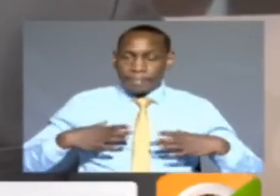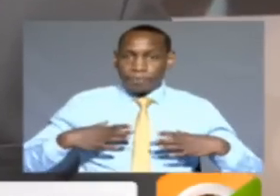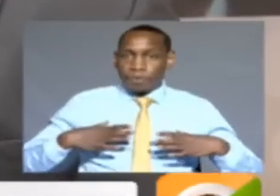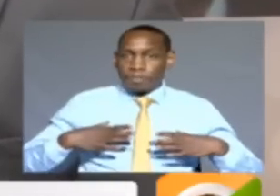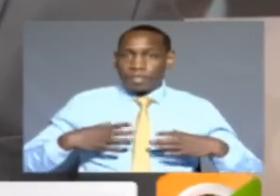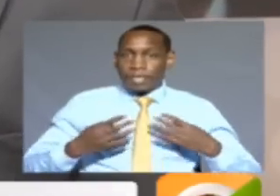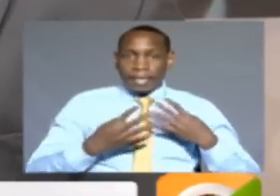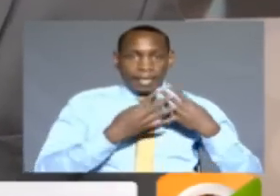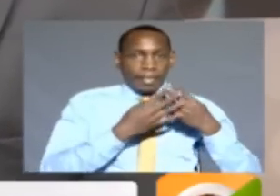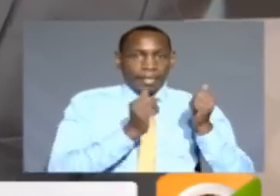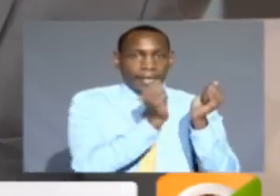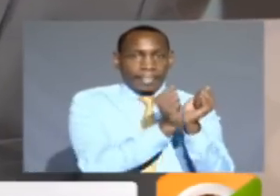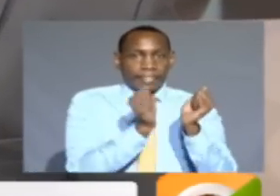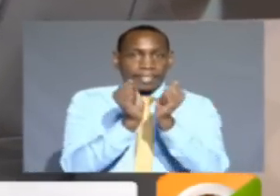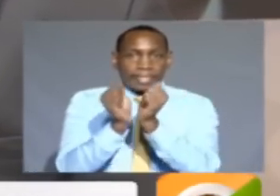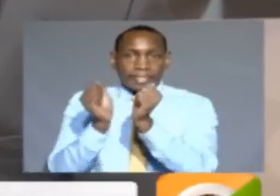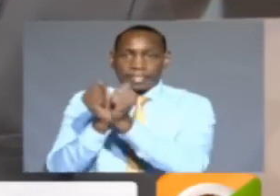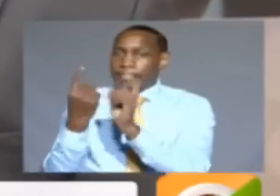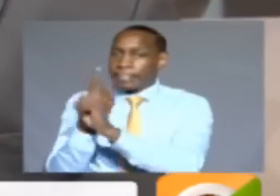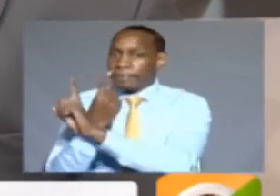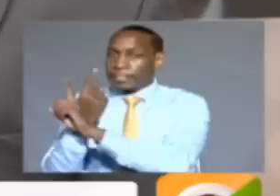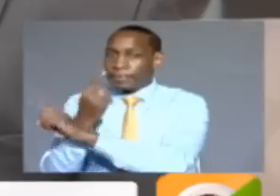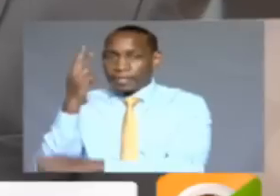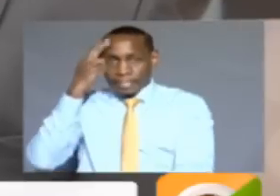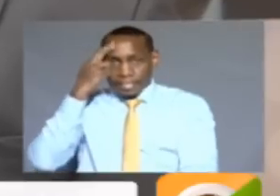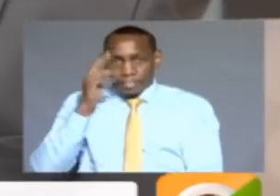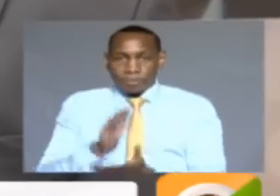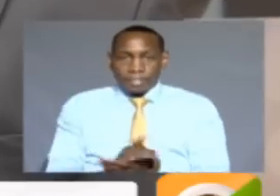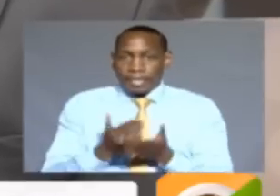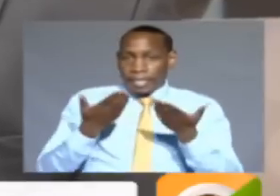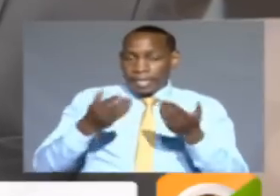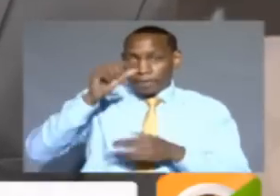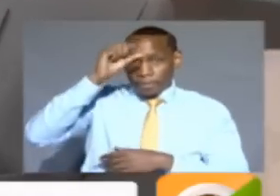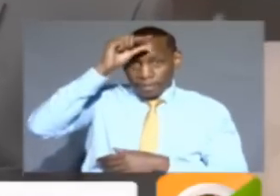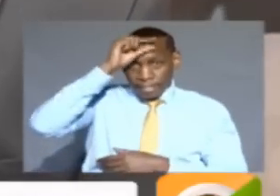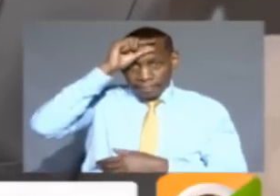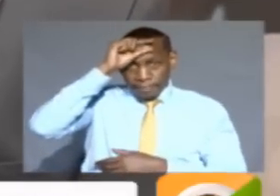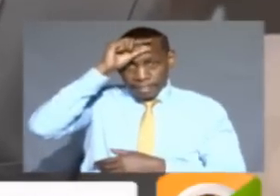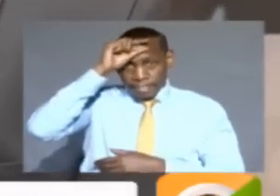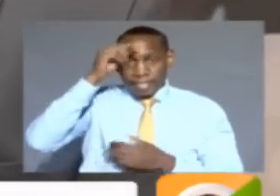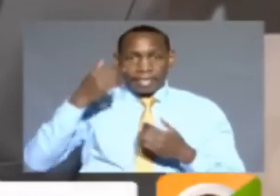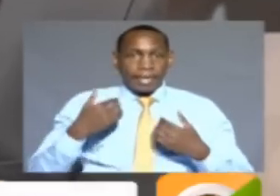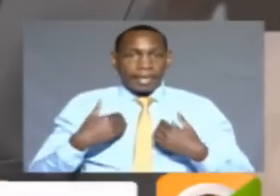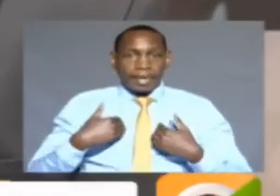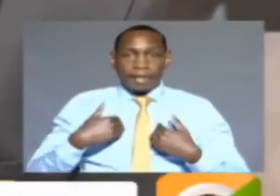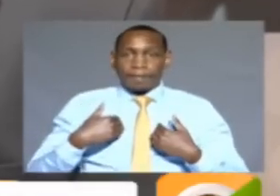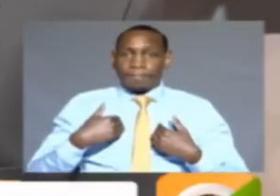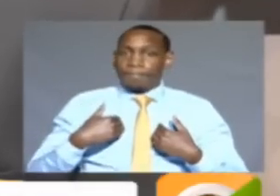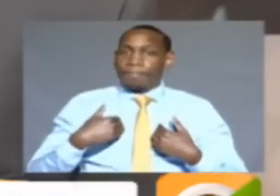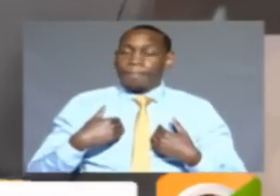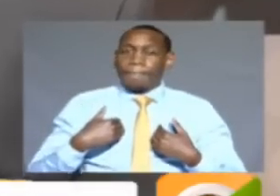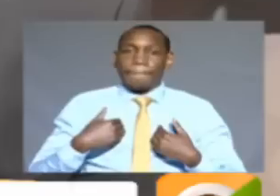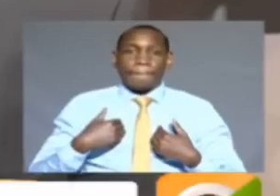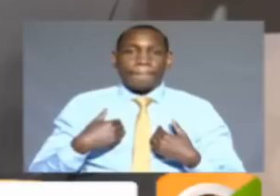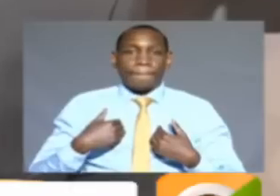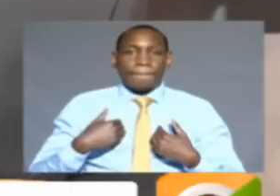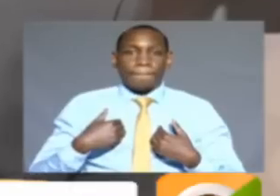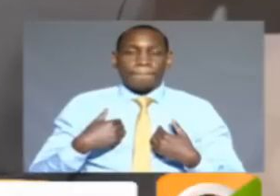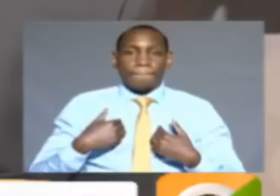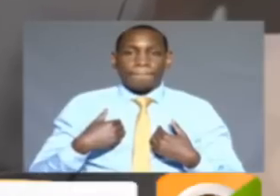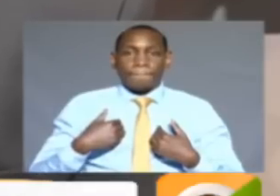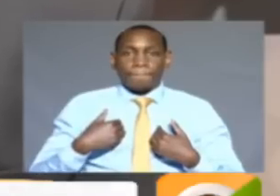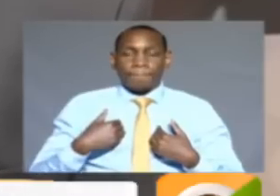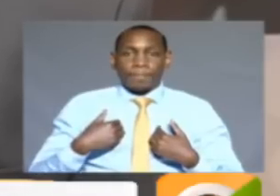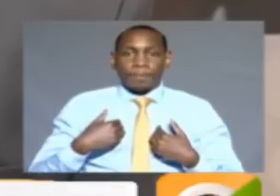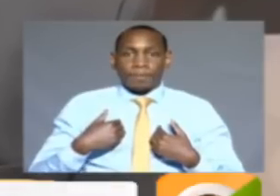being arrested for one reason or the other. And you see, the government has a repertoire of I would call too what? Many